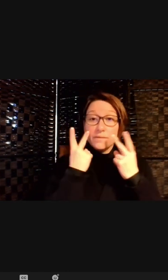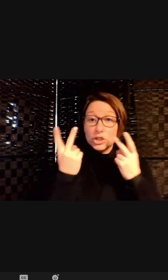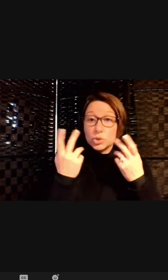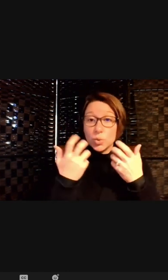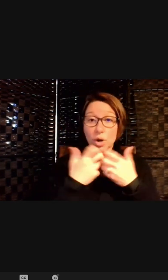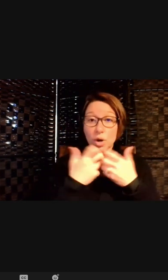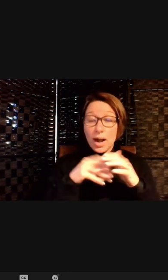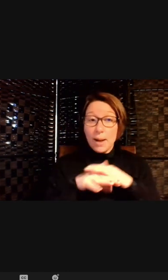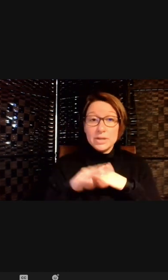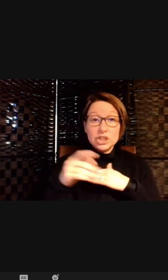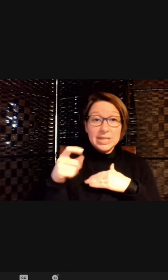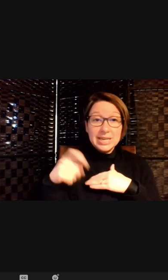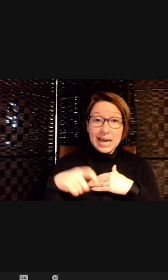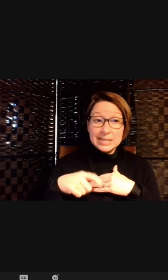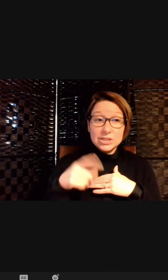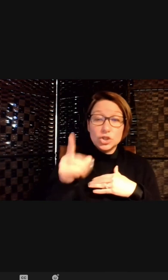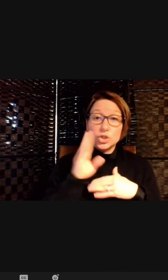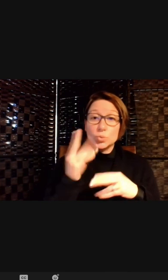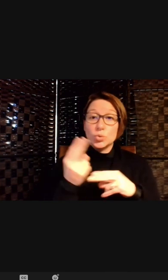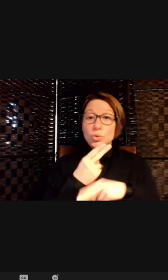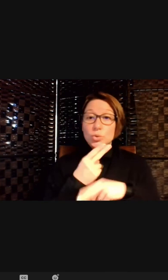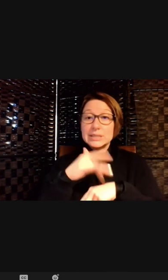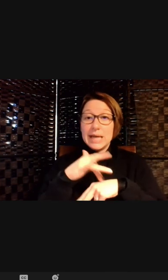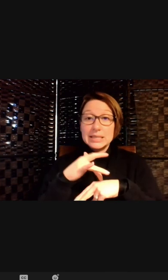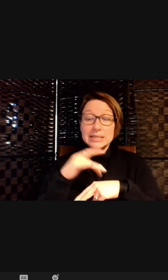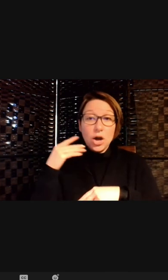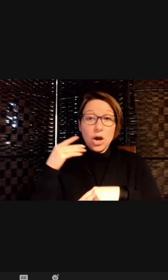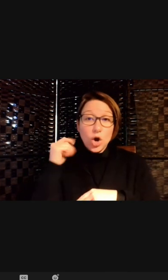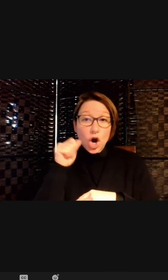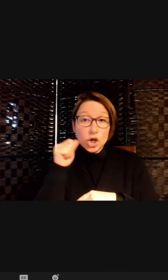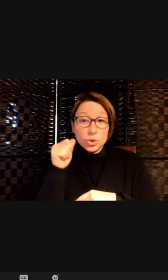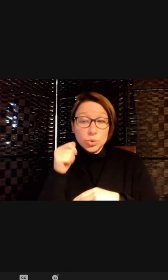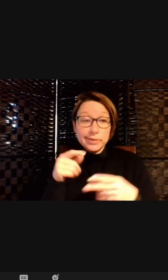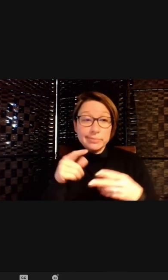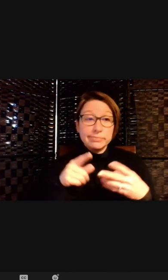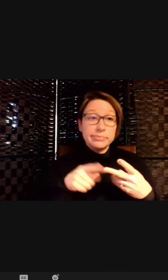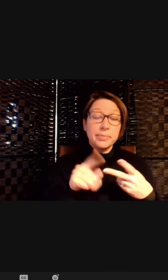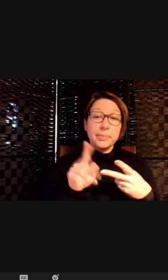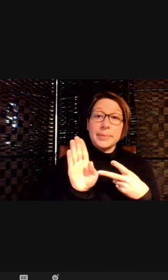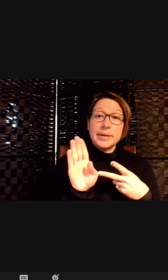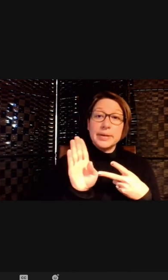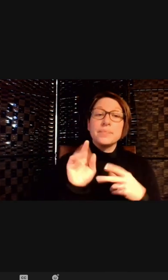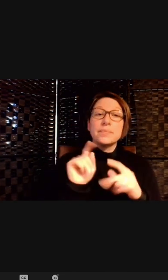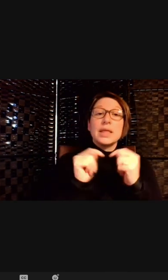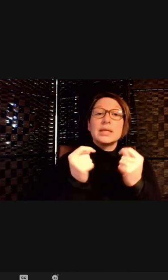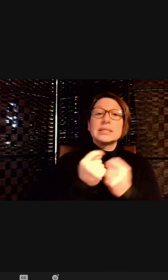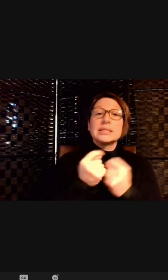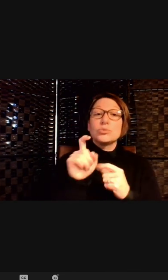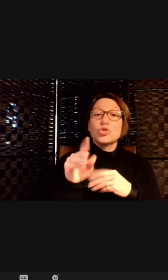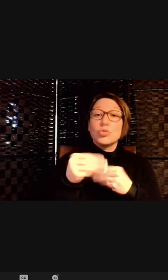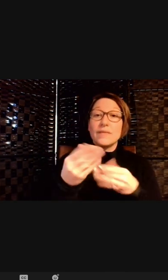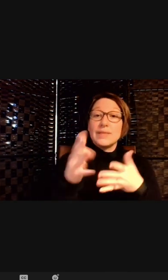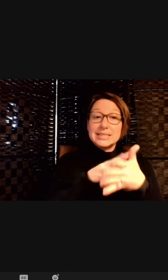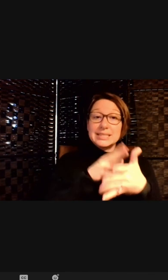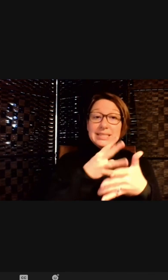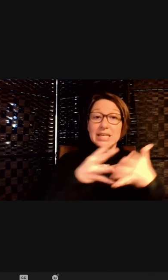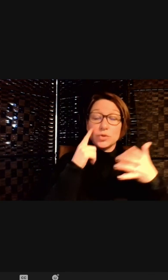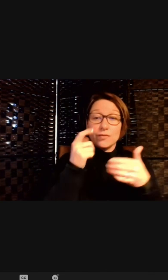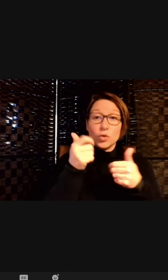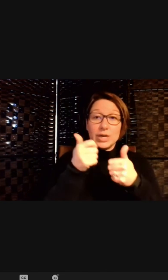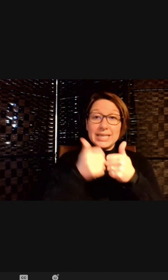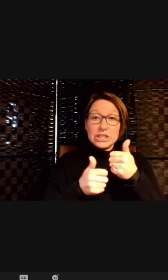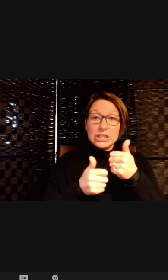She will participate in school with either tactile or auditory modalities. B, the team should provide a schedule for each